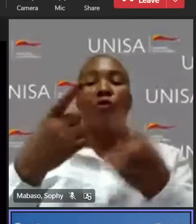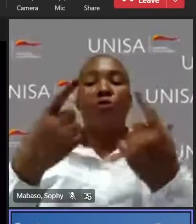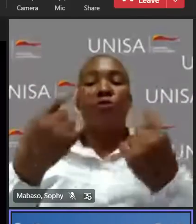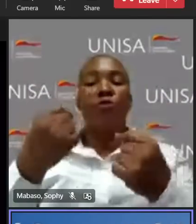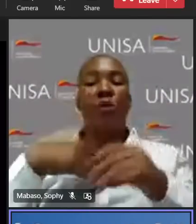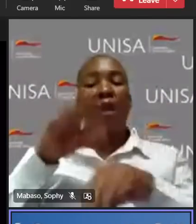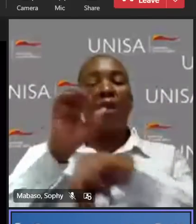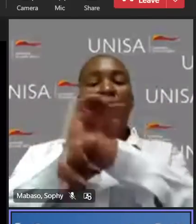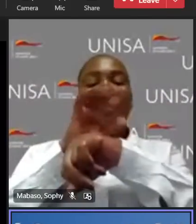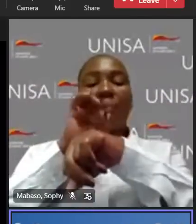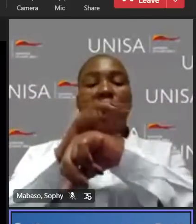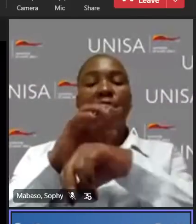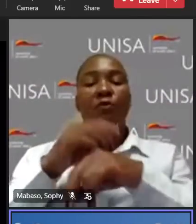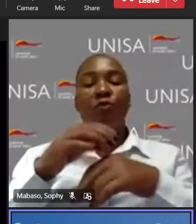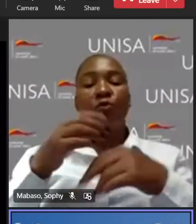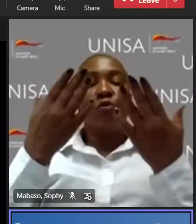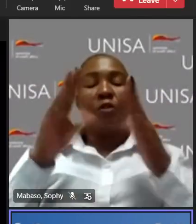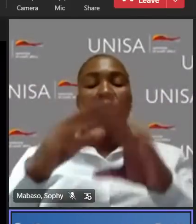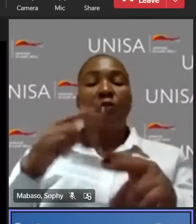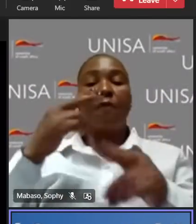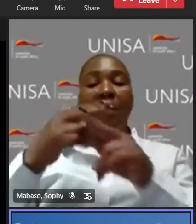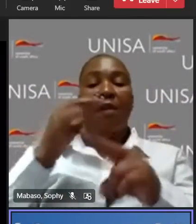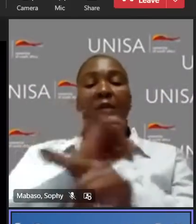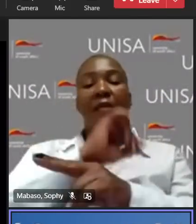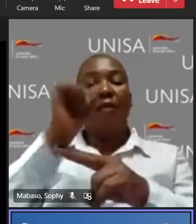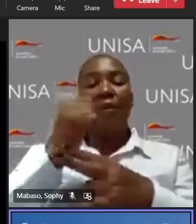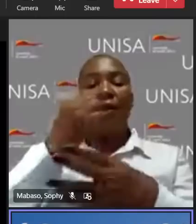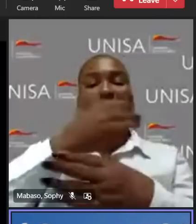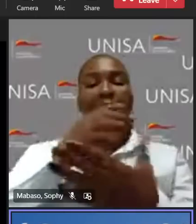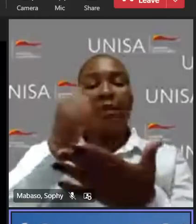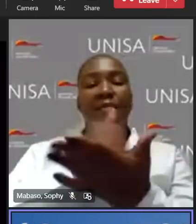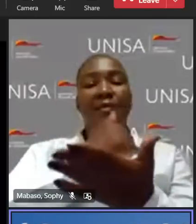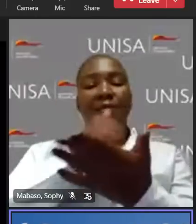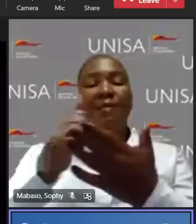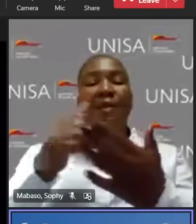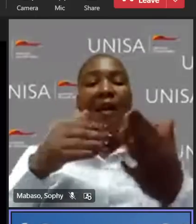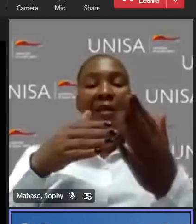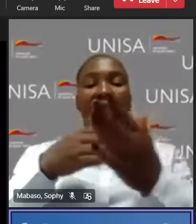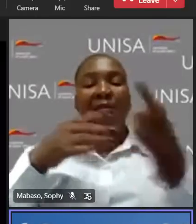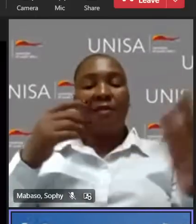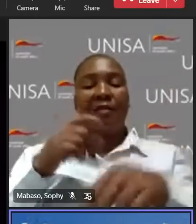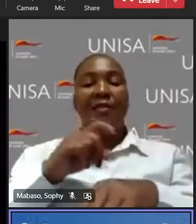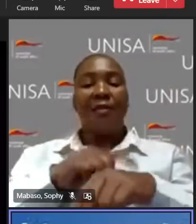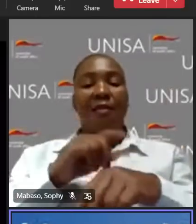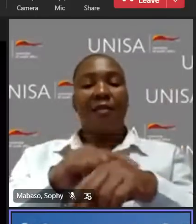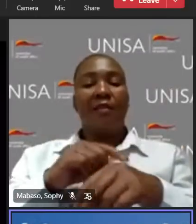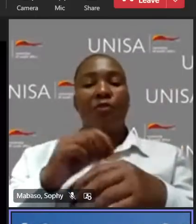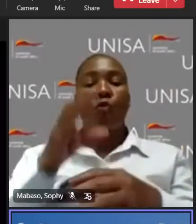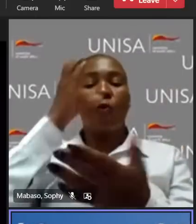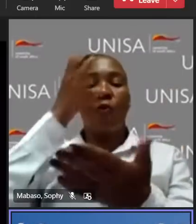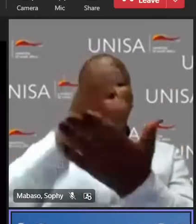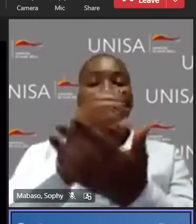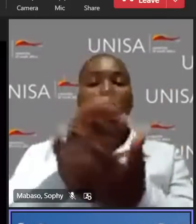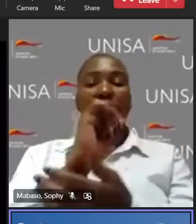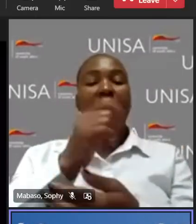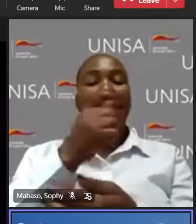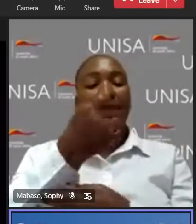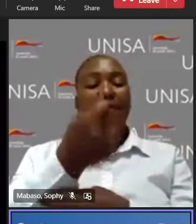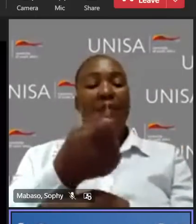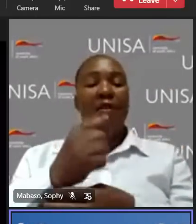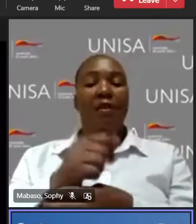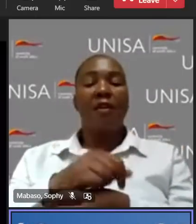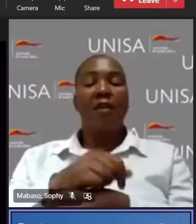students to finalize their registration until such time we are able to confirm their funding in that. And